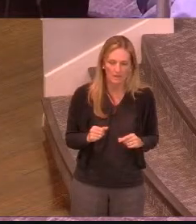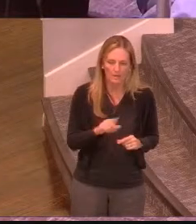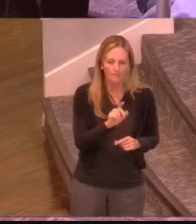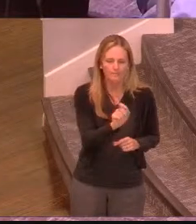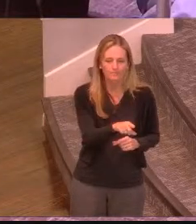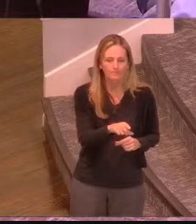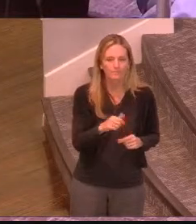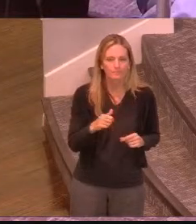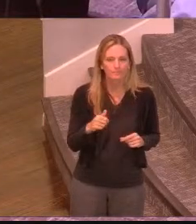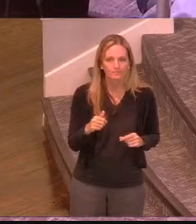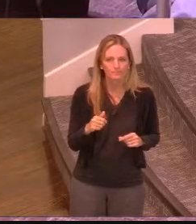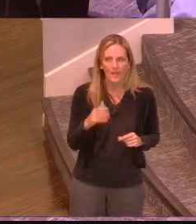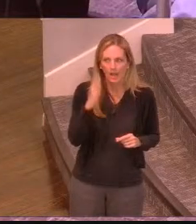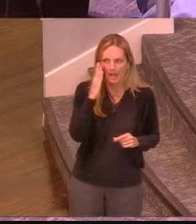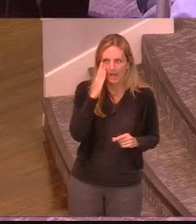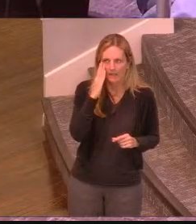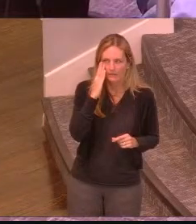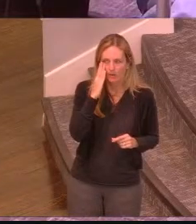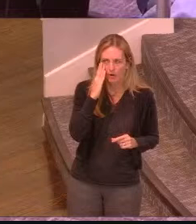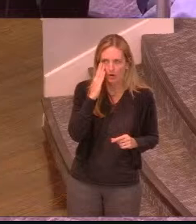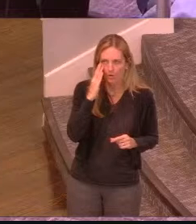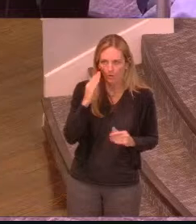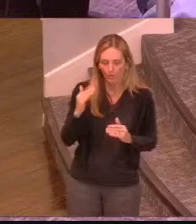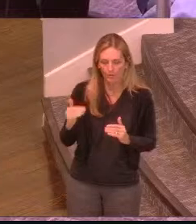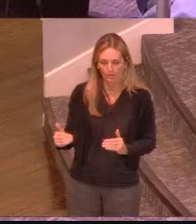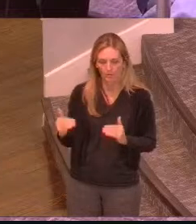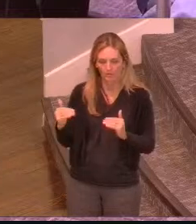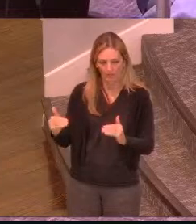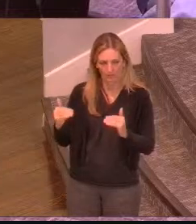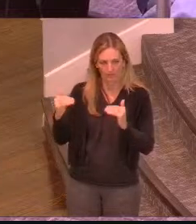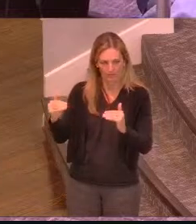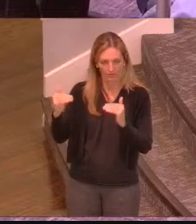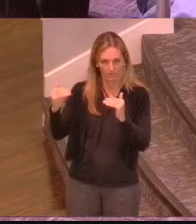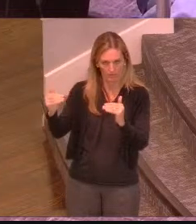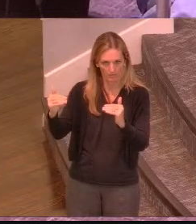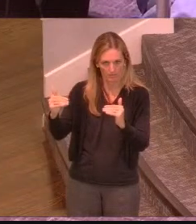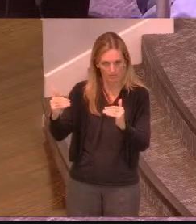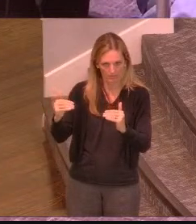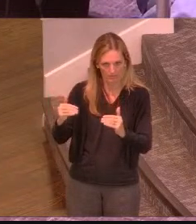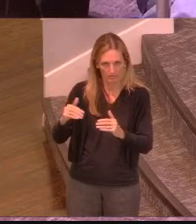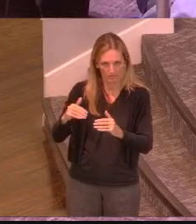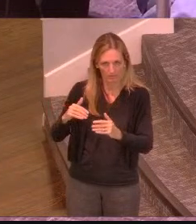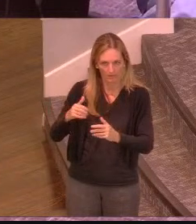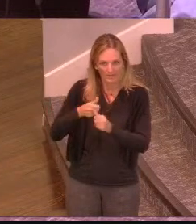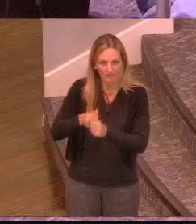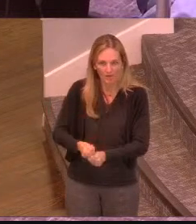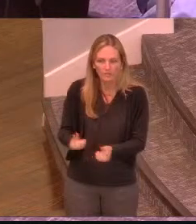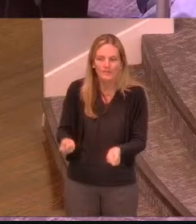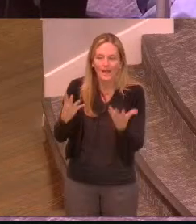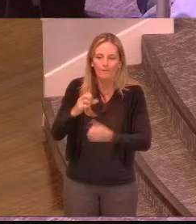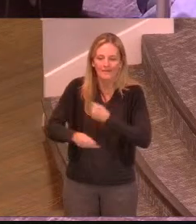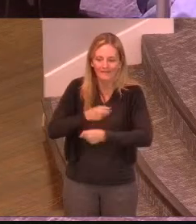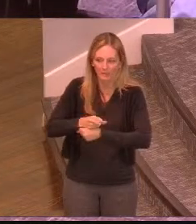to, okay, I know step increases are based on seniority, so that's plugged in there.